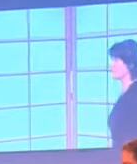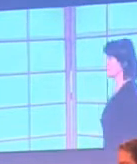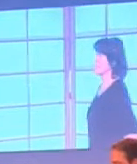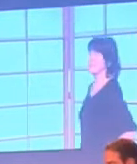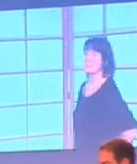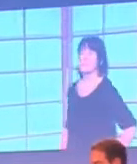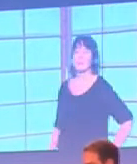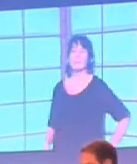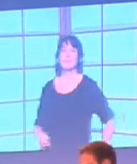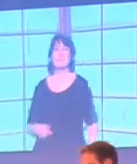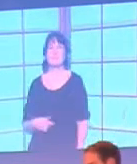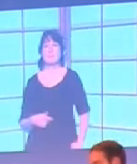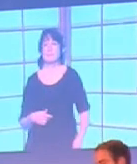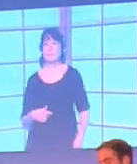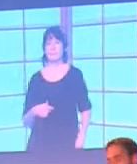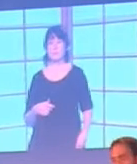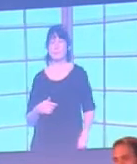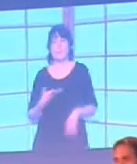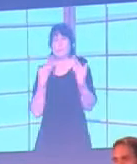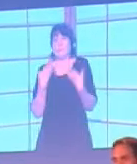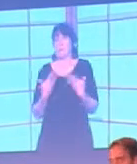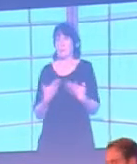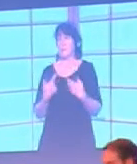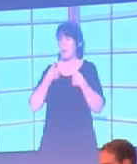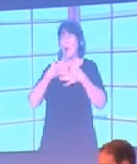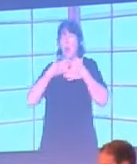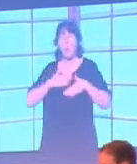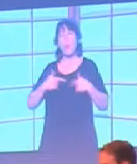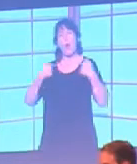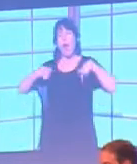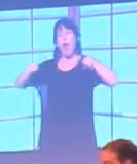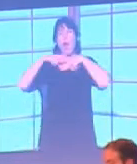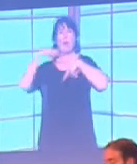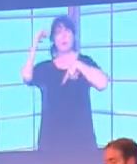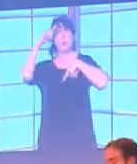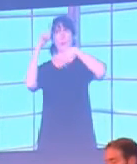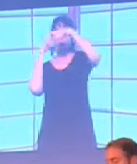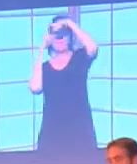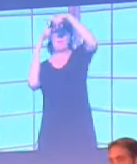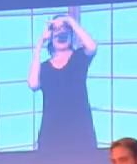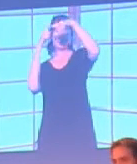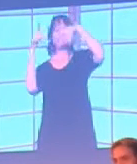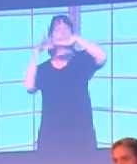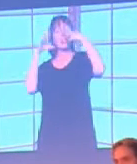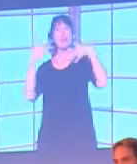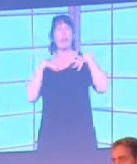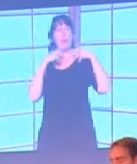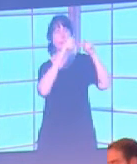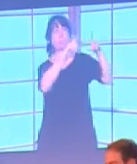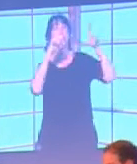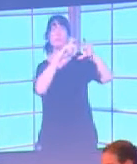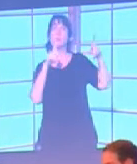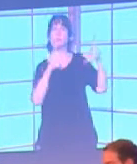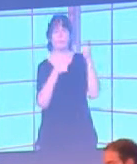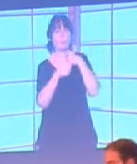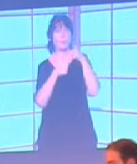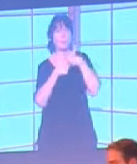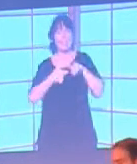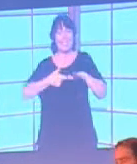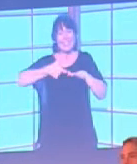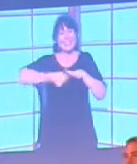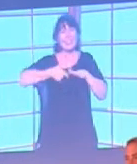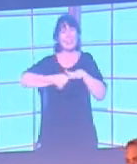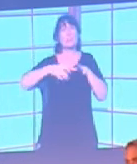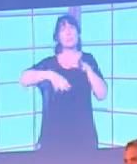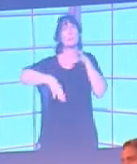positive by showing some key performance indicators and some highlights. So the first ticketing draw was